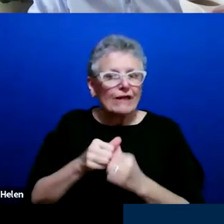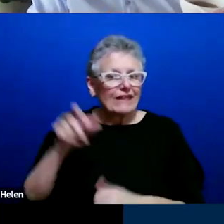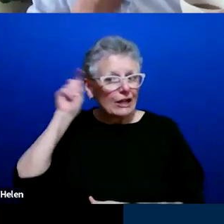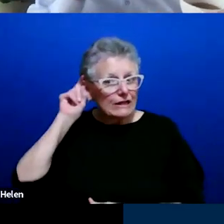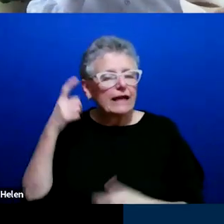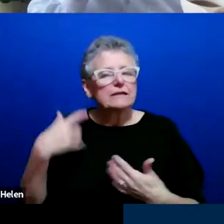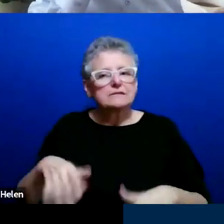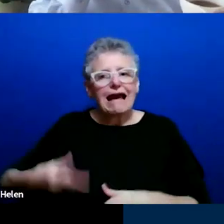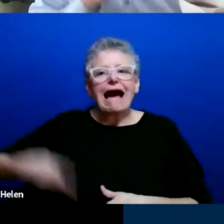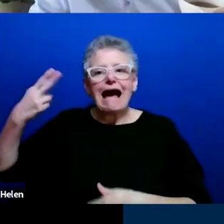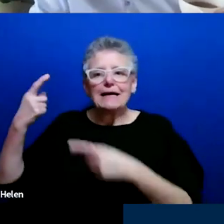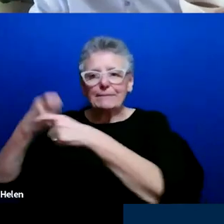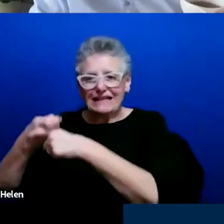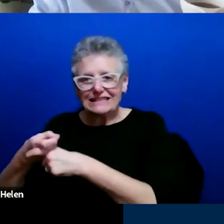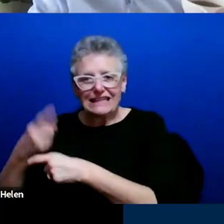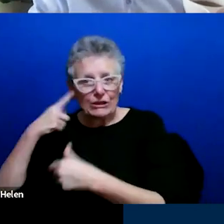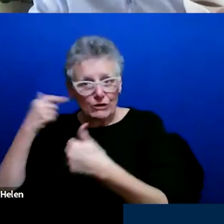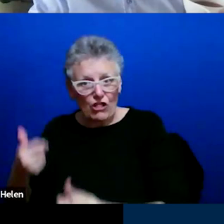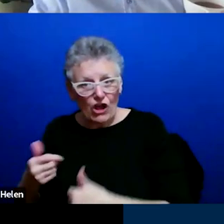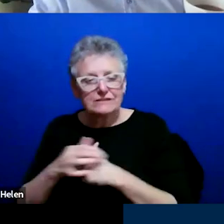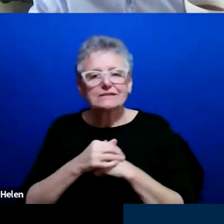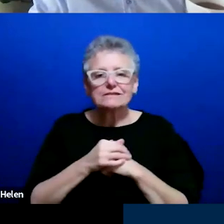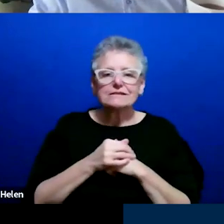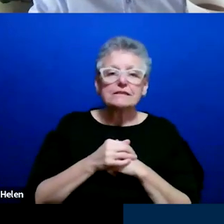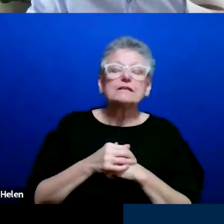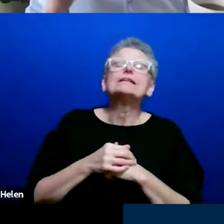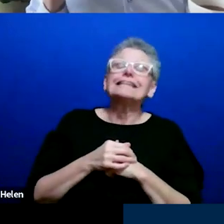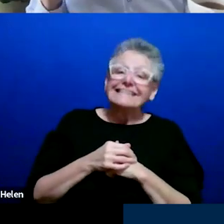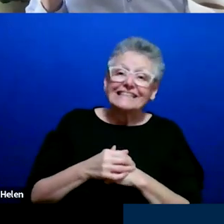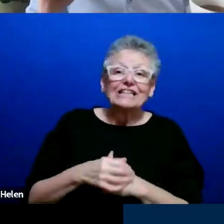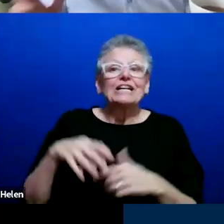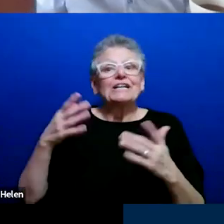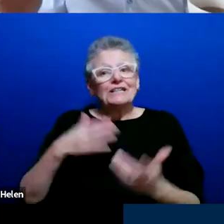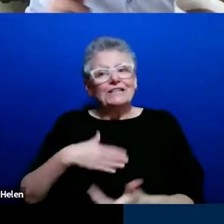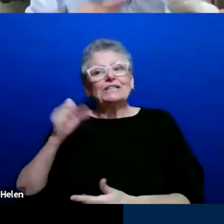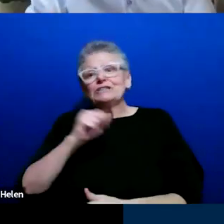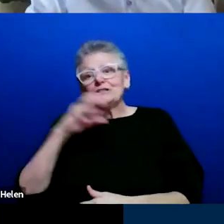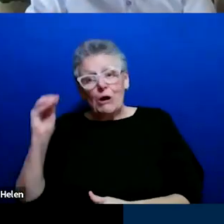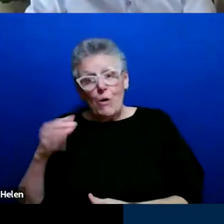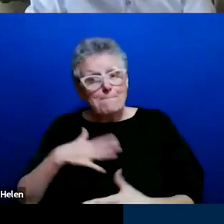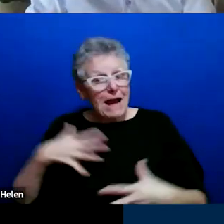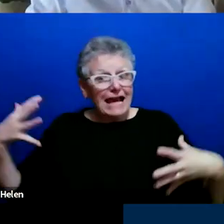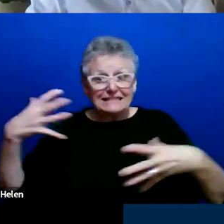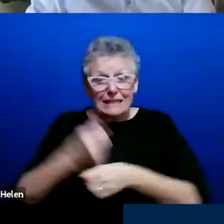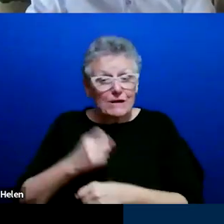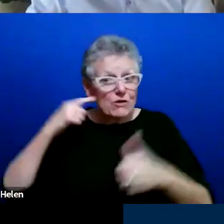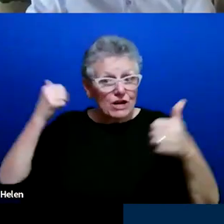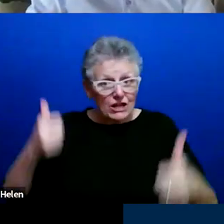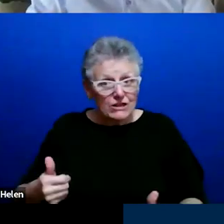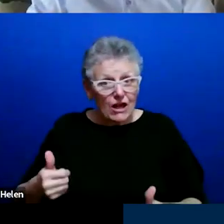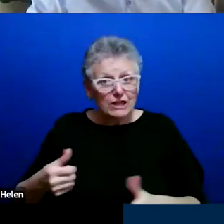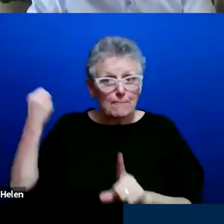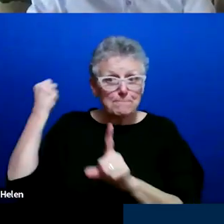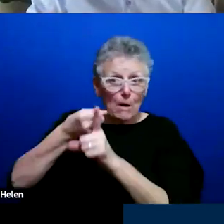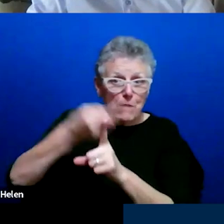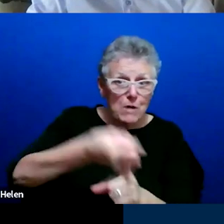is definitely high complexity hearing loss. So hearing loss, my summary, hearing loss has cascading effects